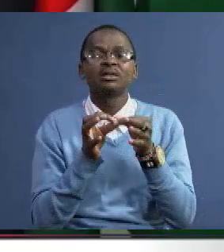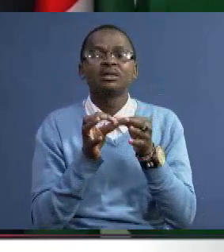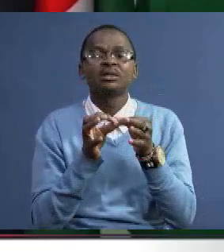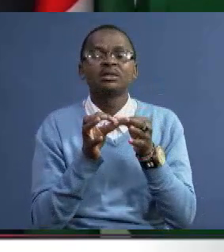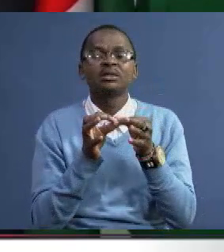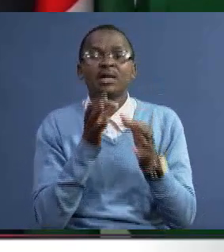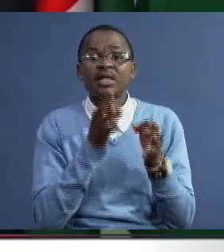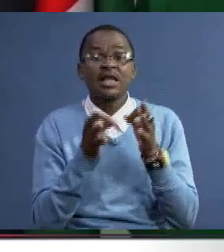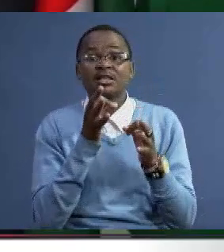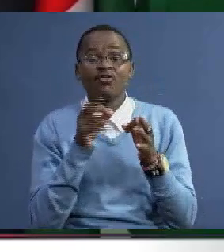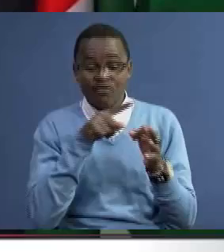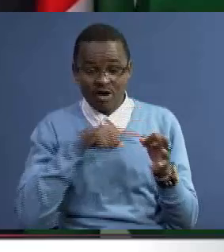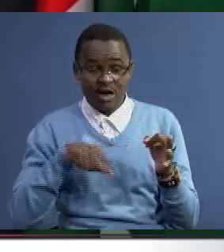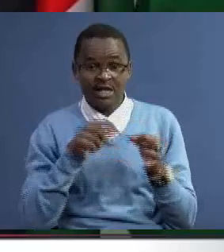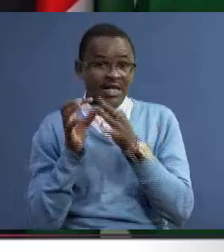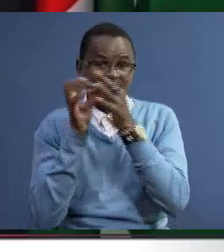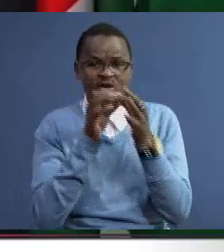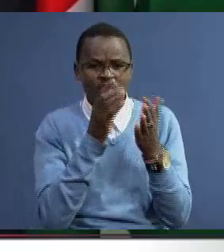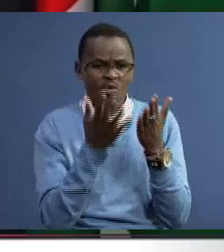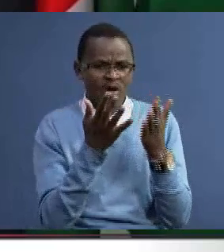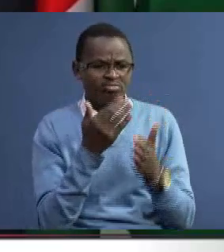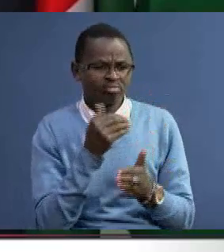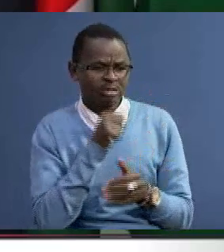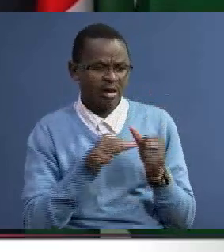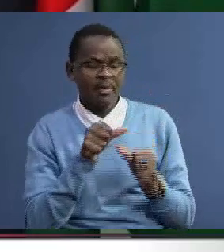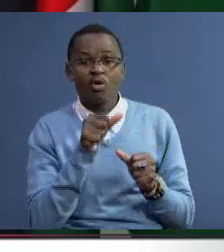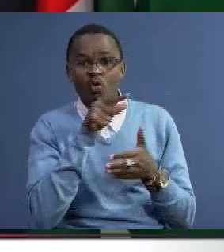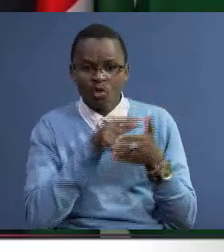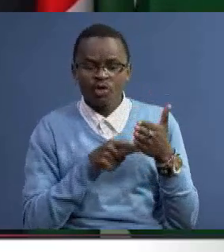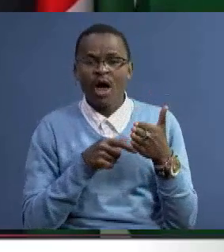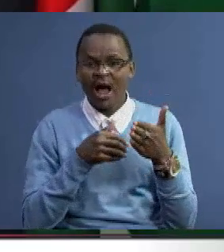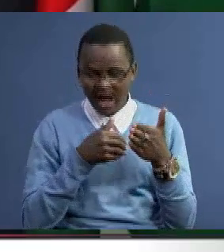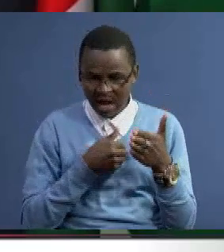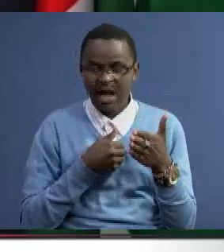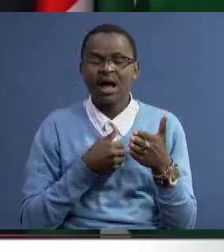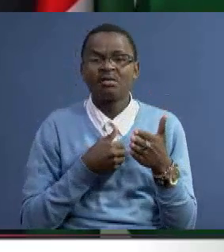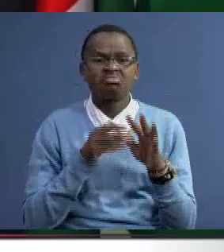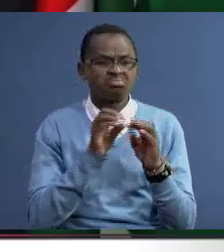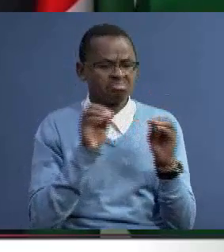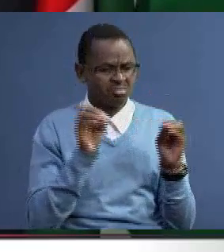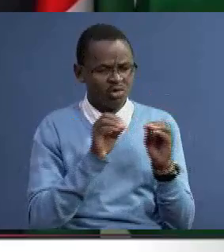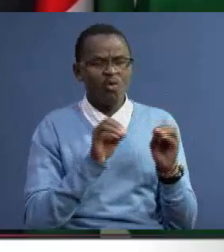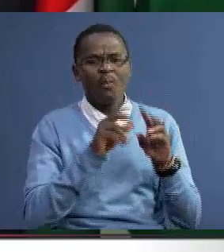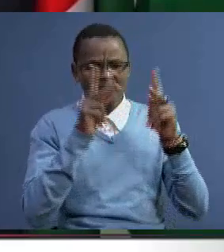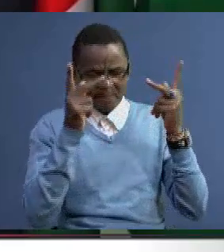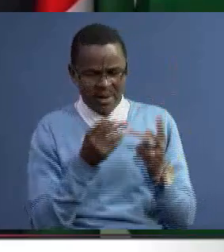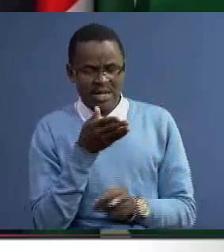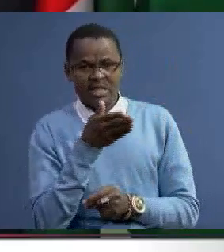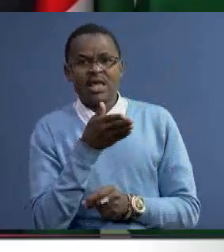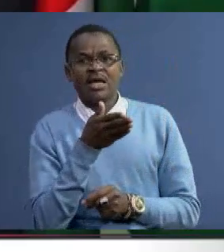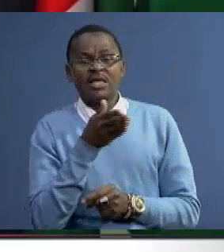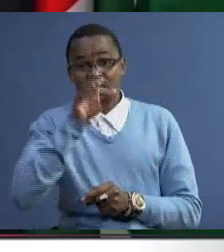hakietu workplace culture, where it is about you, what you are entitled to, has no place in the